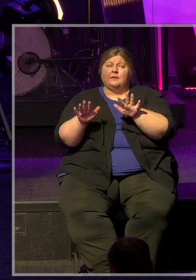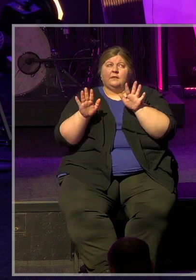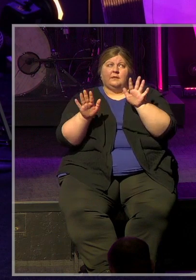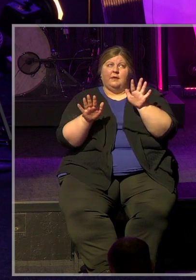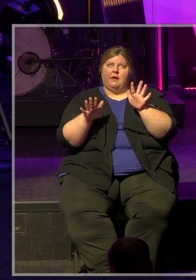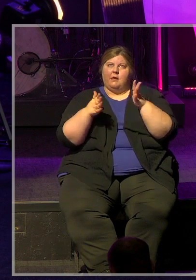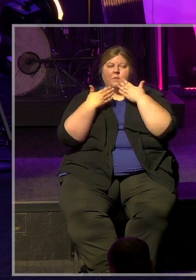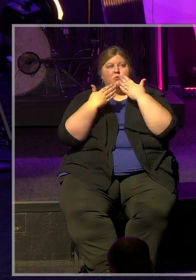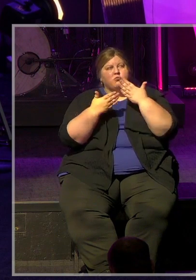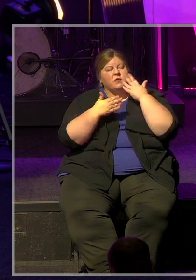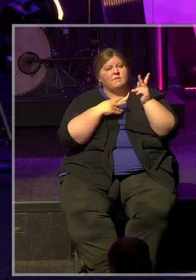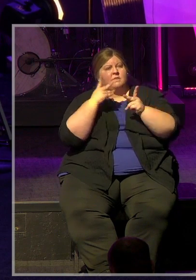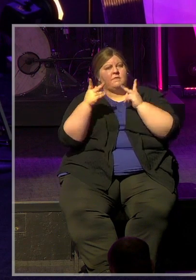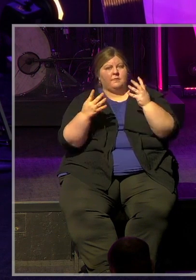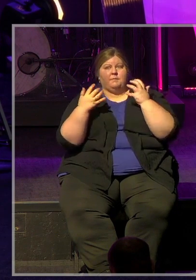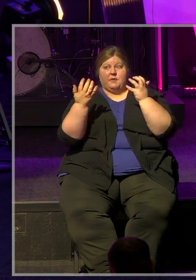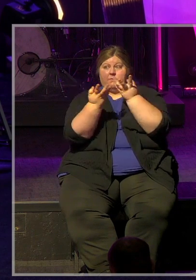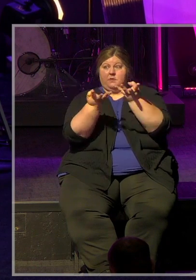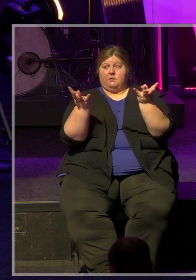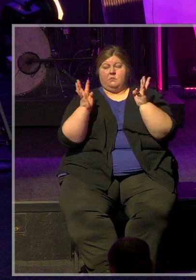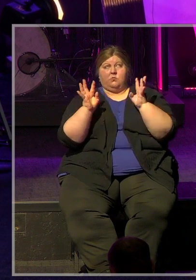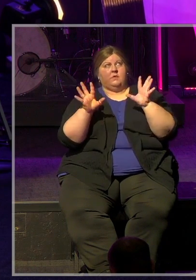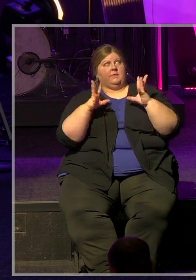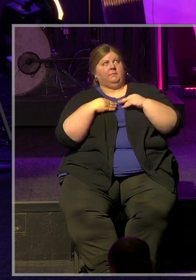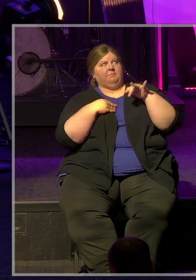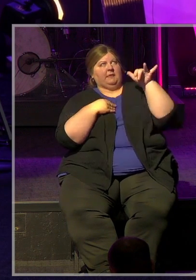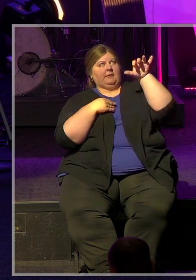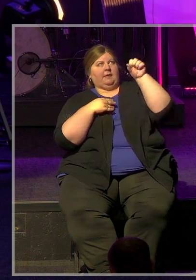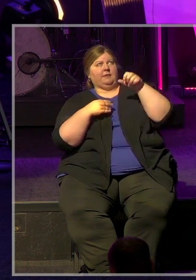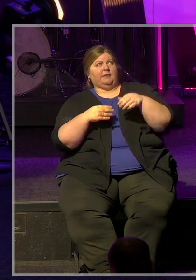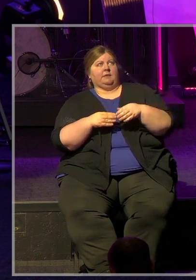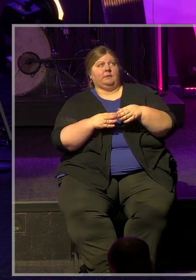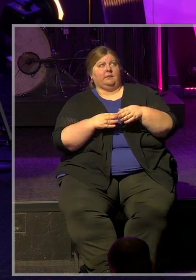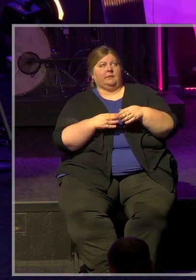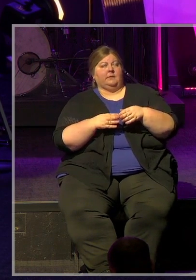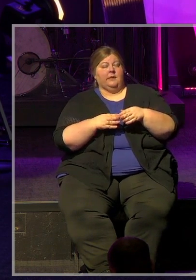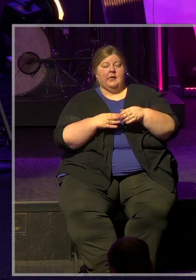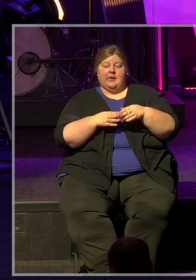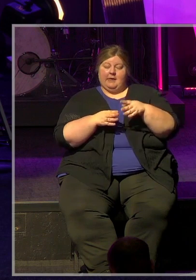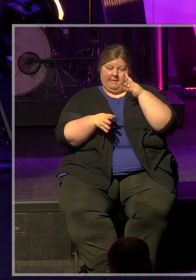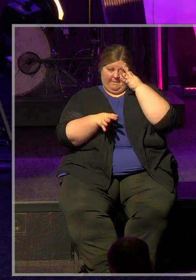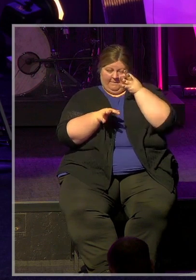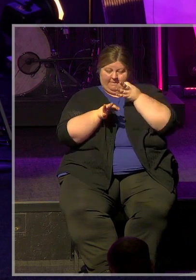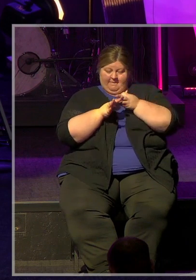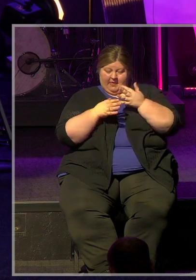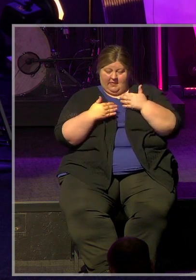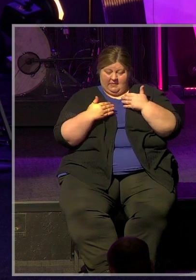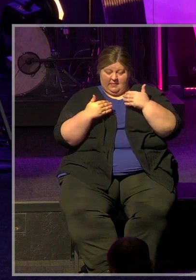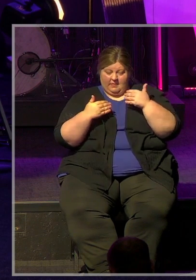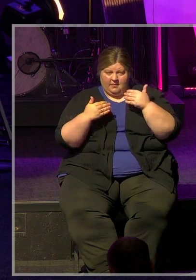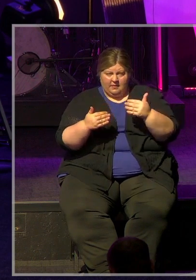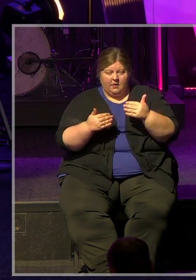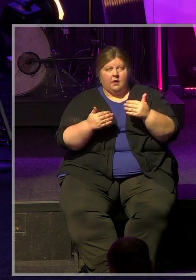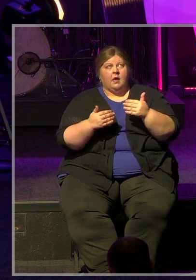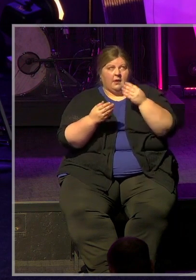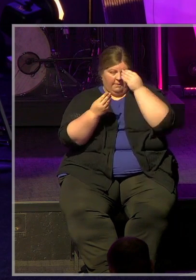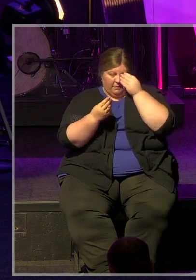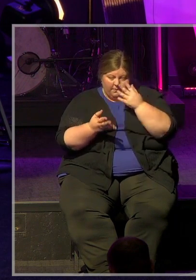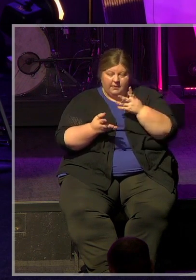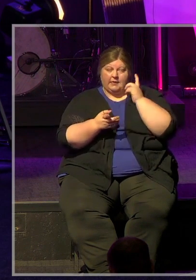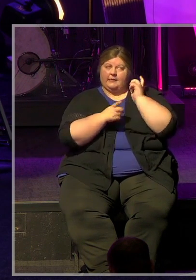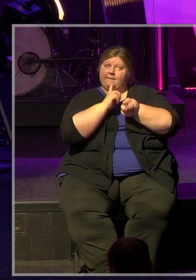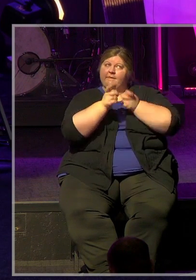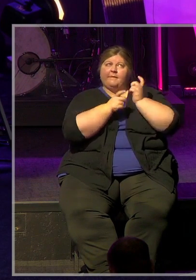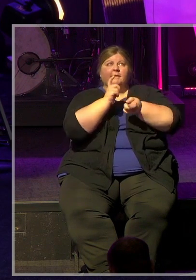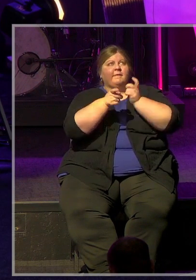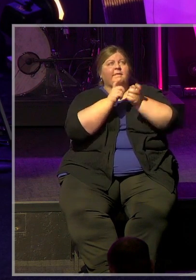grateful for the people in this room that have said yes to you and have been stepped out in faith and have been obedient with their giving, God. And that